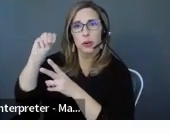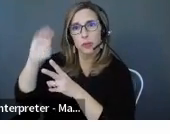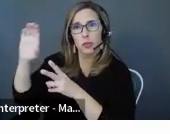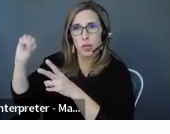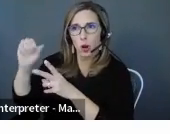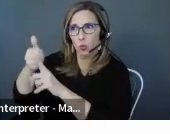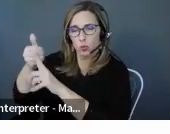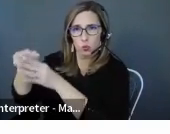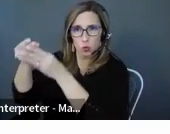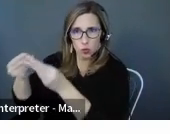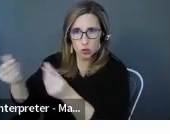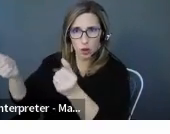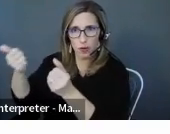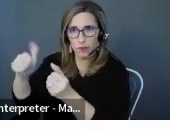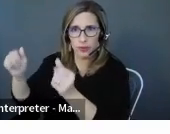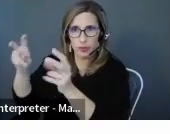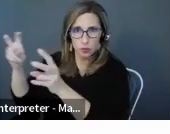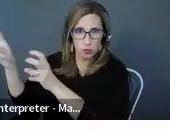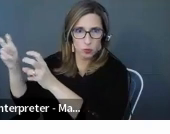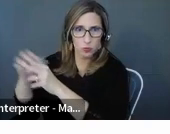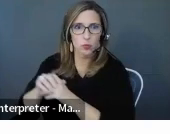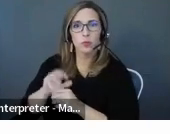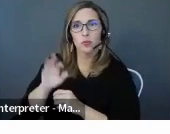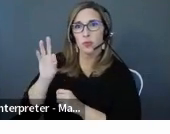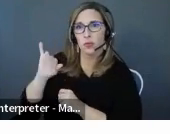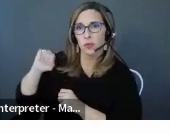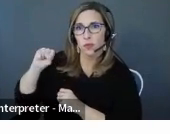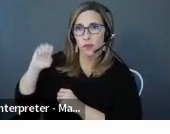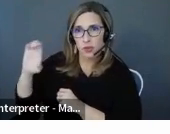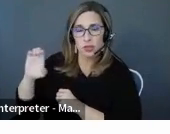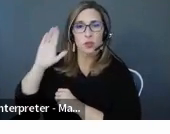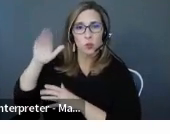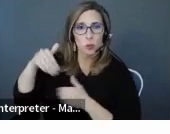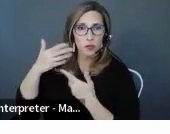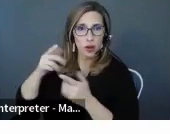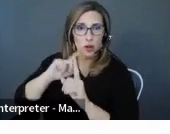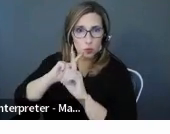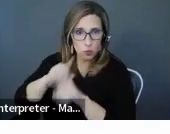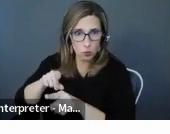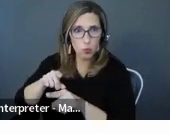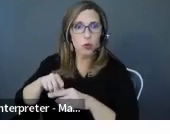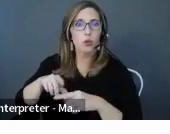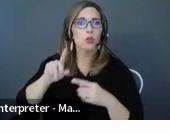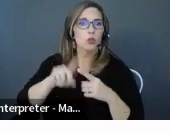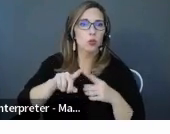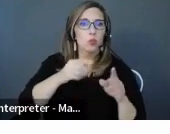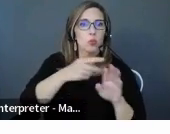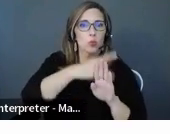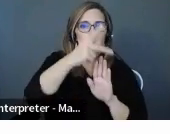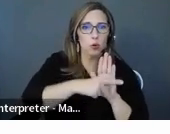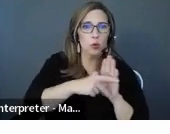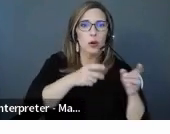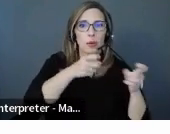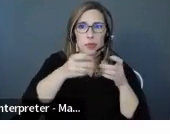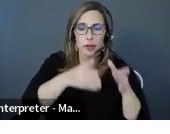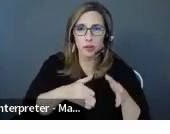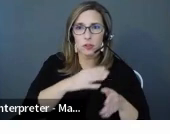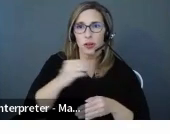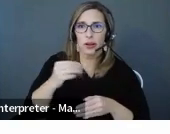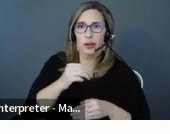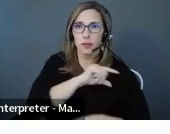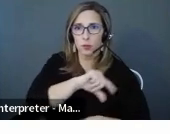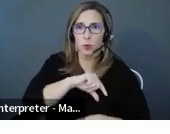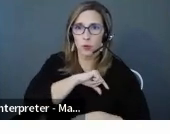assessors. KDAD's FISC provides a report on QMS findings to HCBS program managers and the HCBS